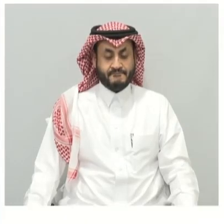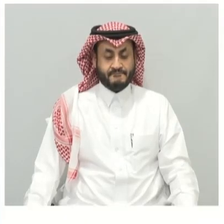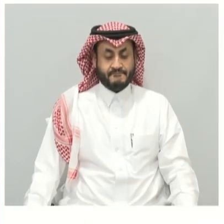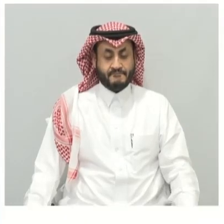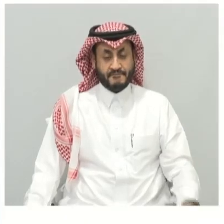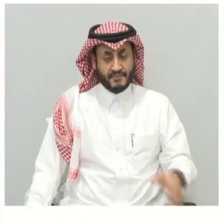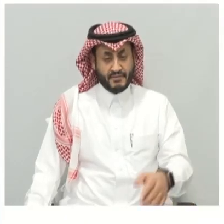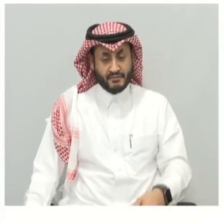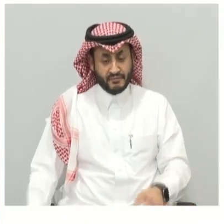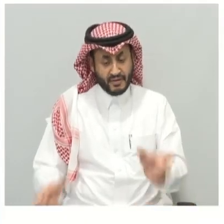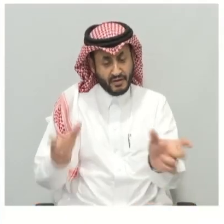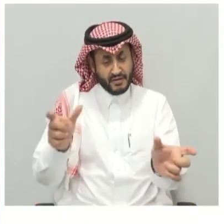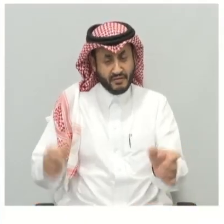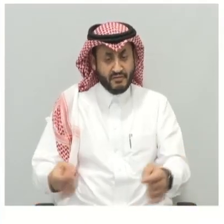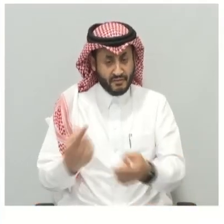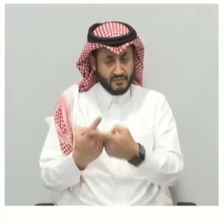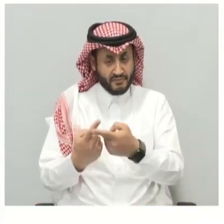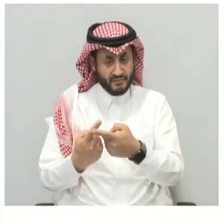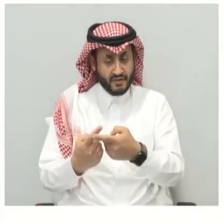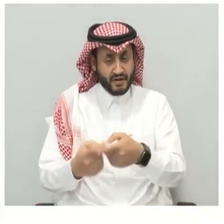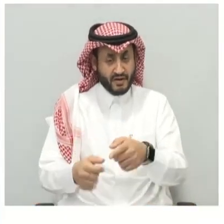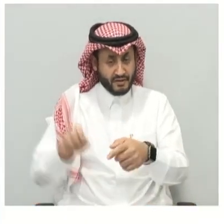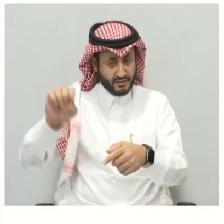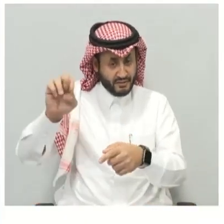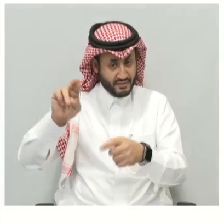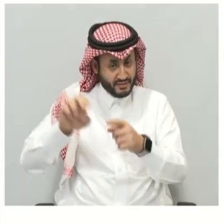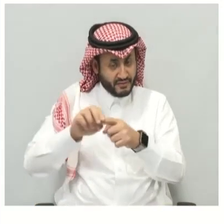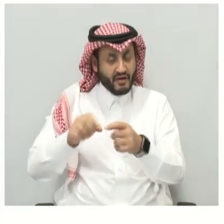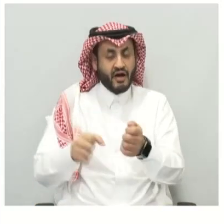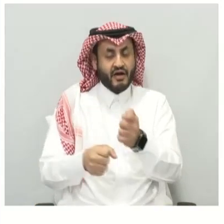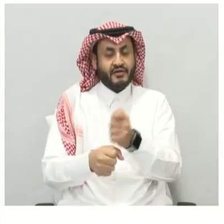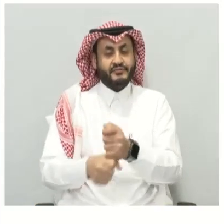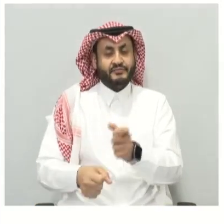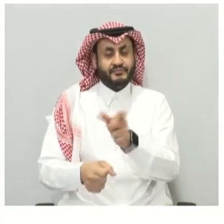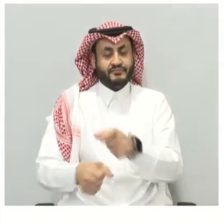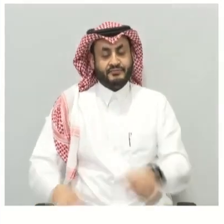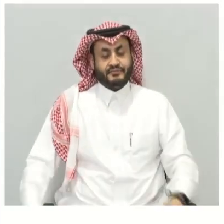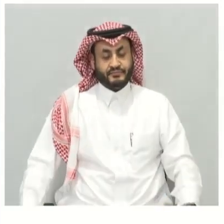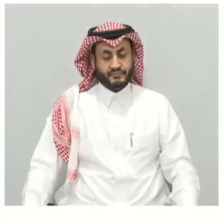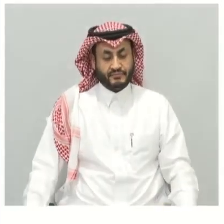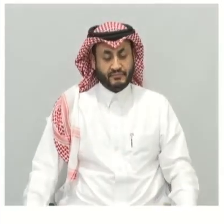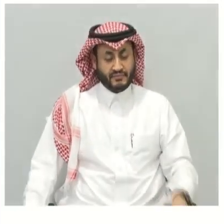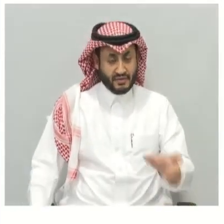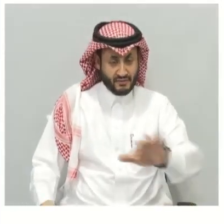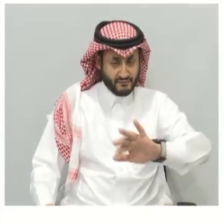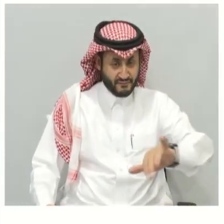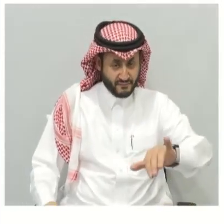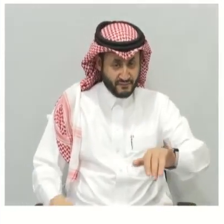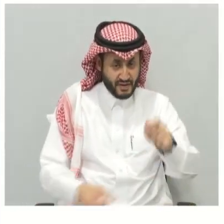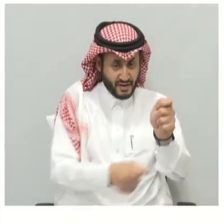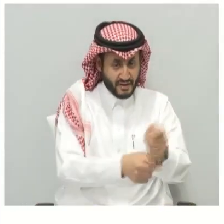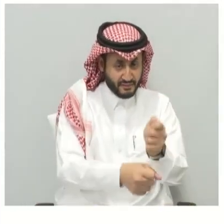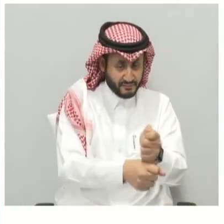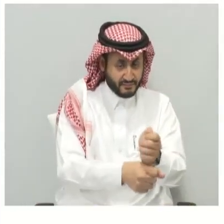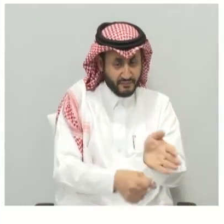tennis player, he plays tennis. A nurse or a doctor, they works in a hospital. A teacher teaches at a